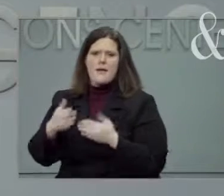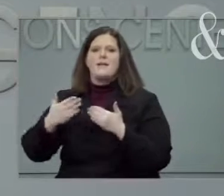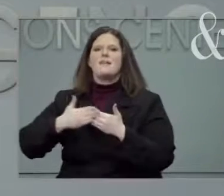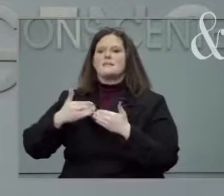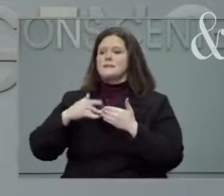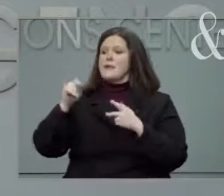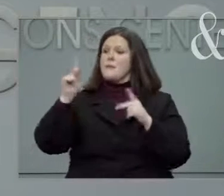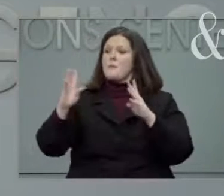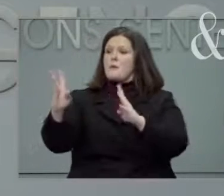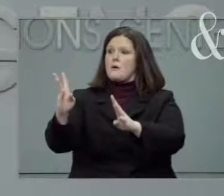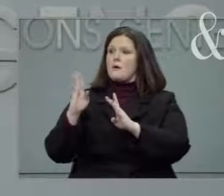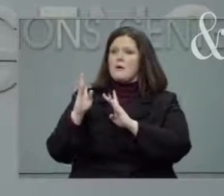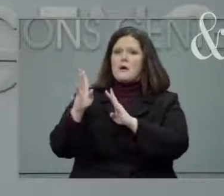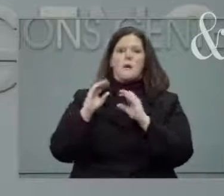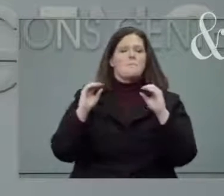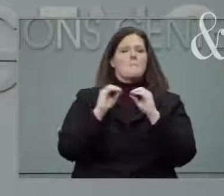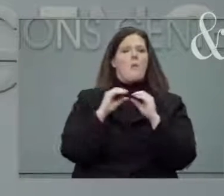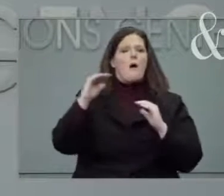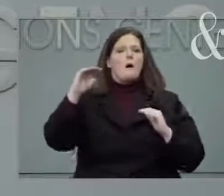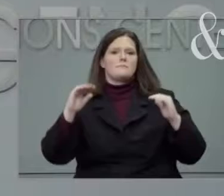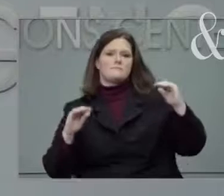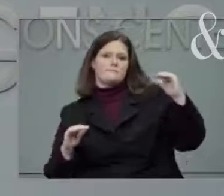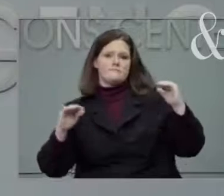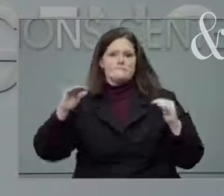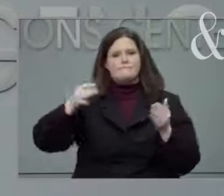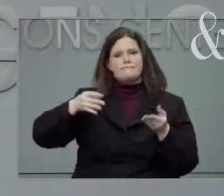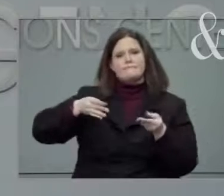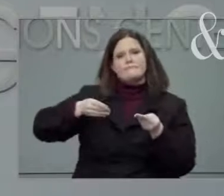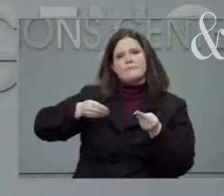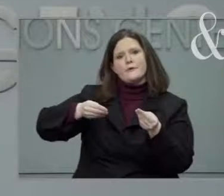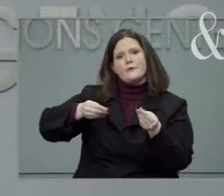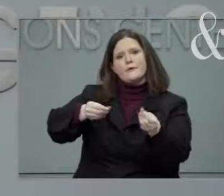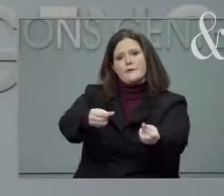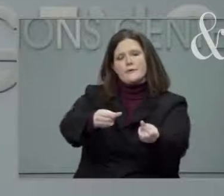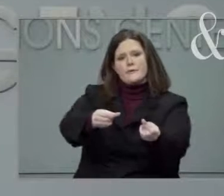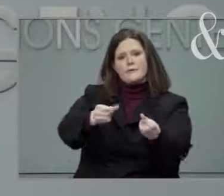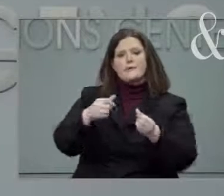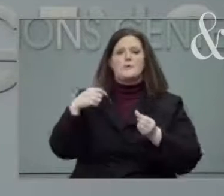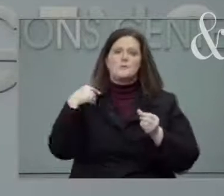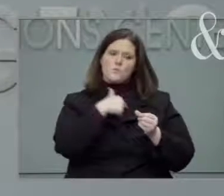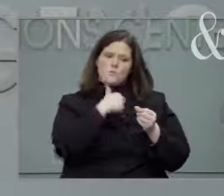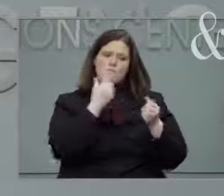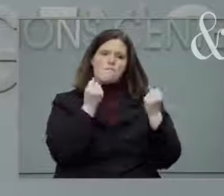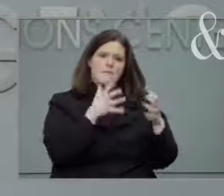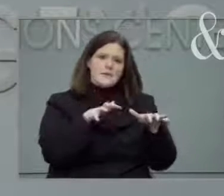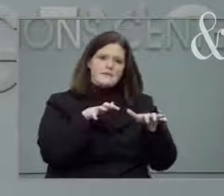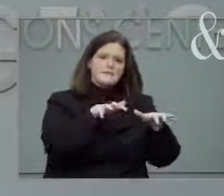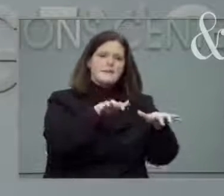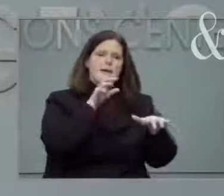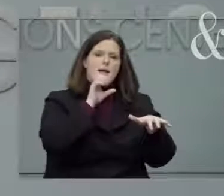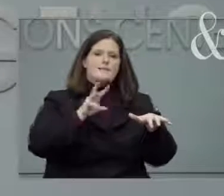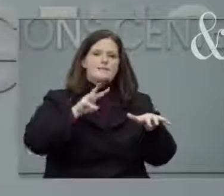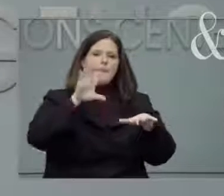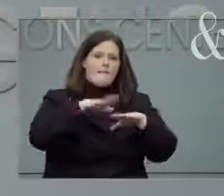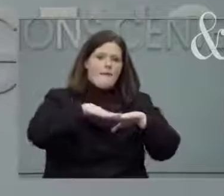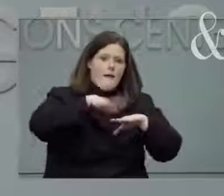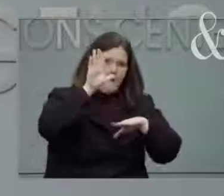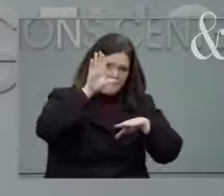into this next phase in a gradual way while we also are vaccinating those who are over 65 and our healthcare workers. Thank you.